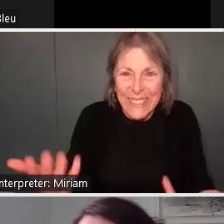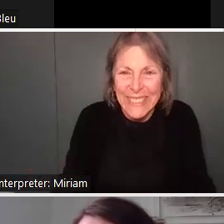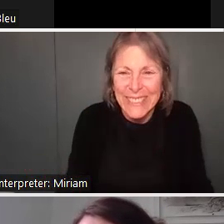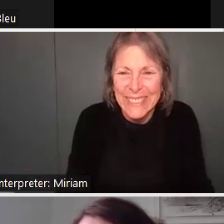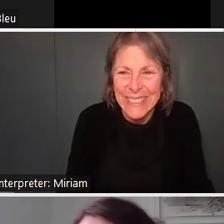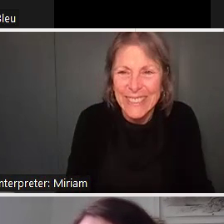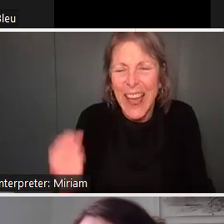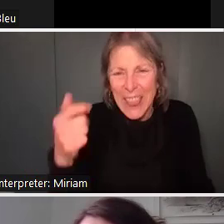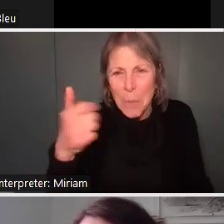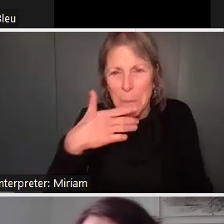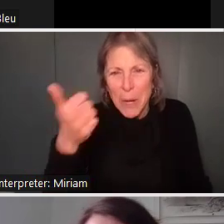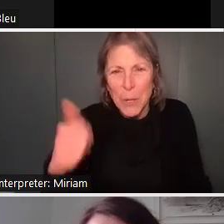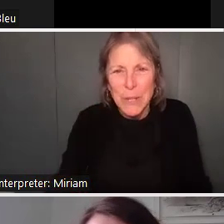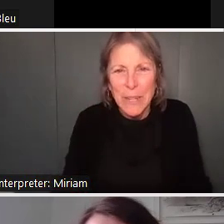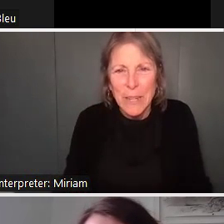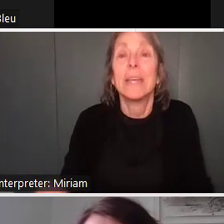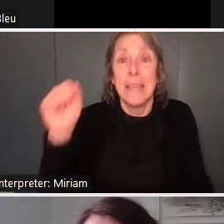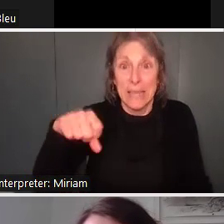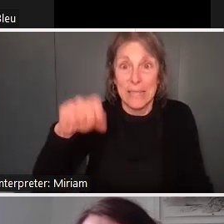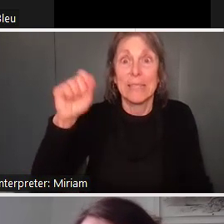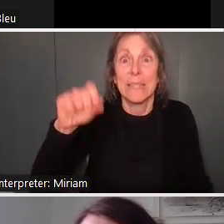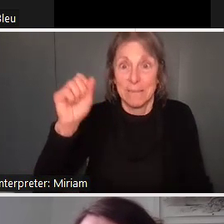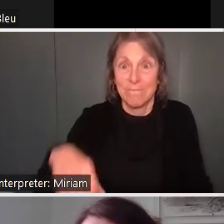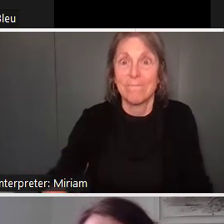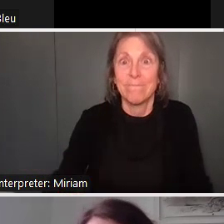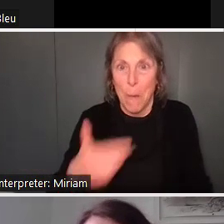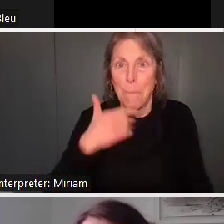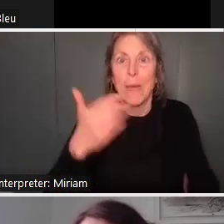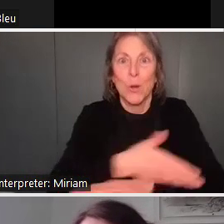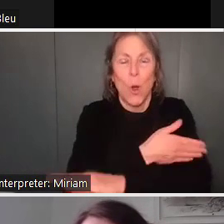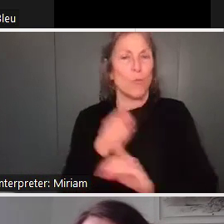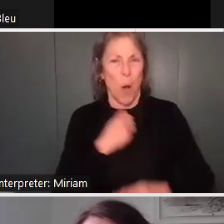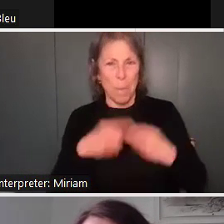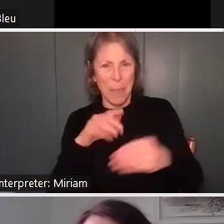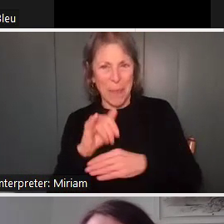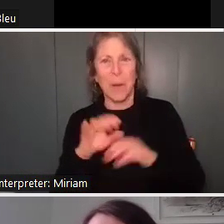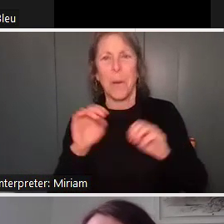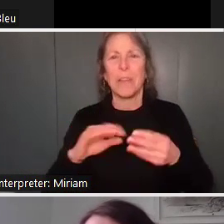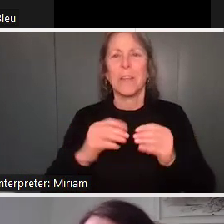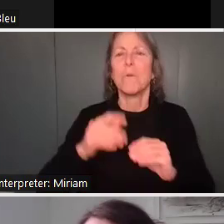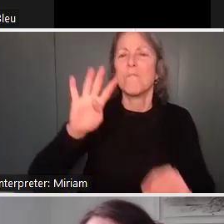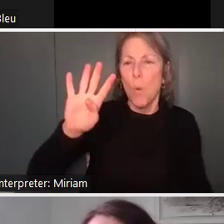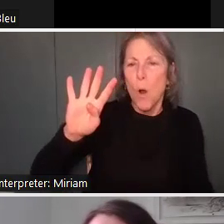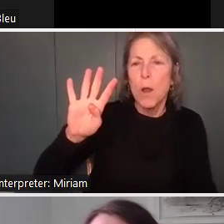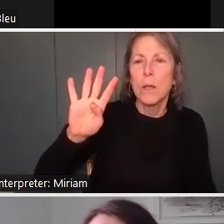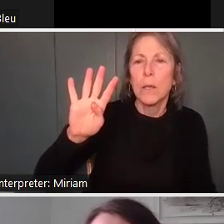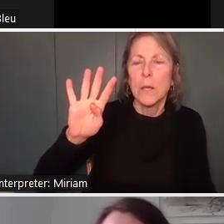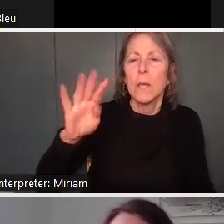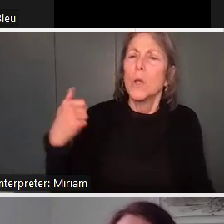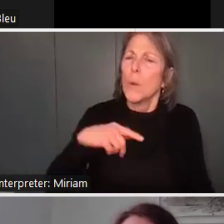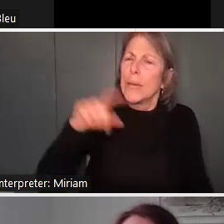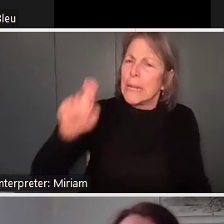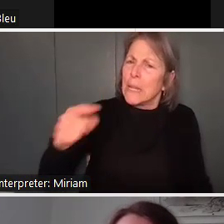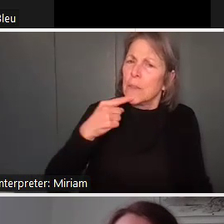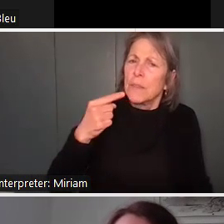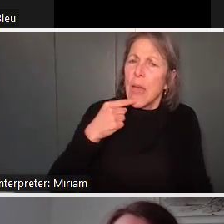A little bit. That better? Oh, yeah. Sorry about that. Number 4, do we mean to